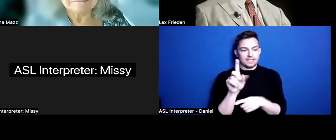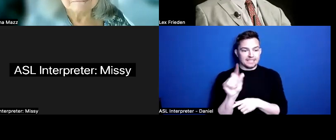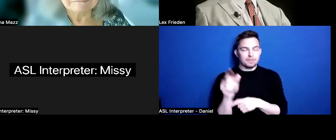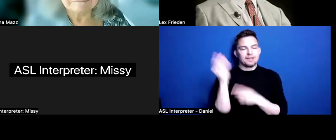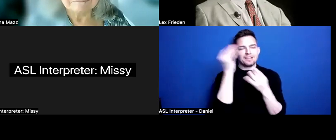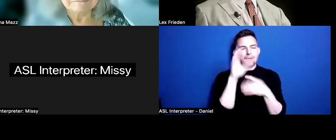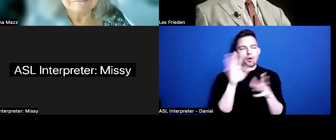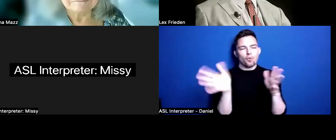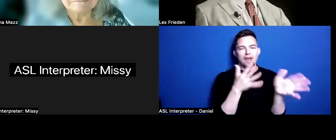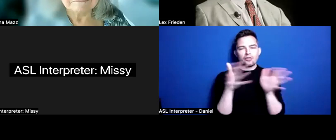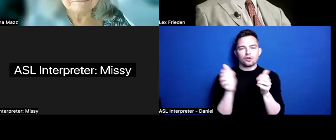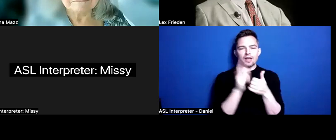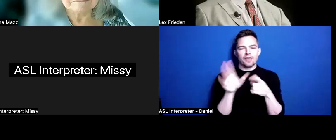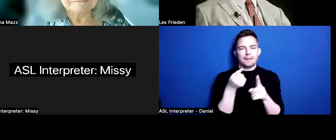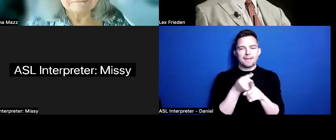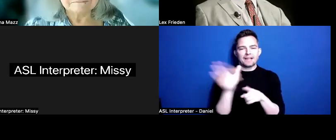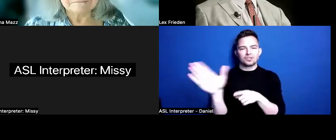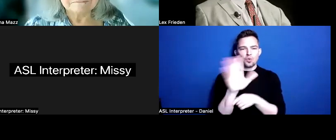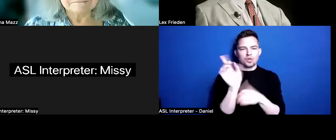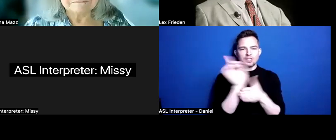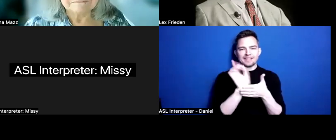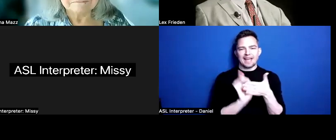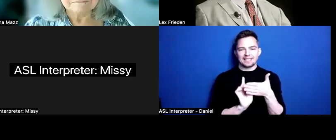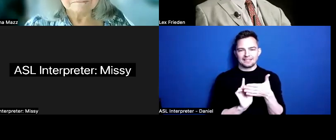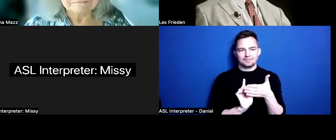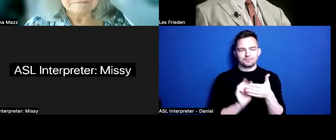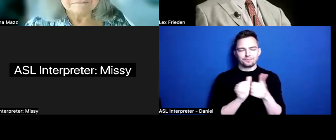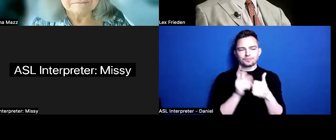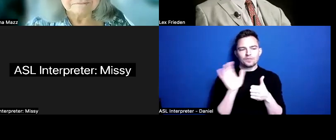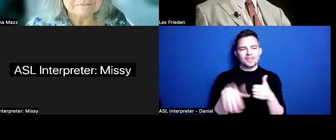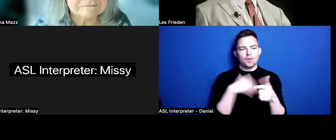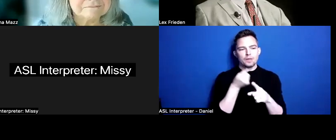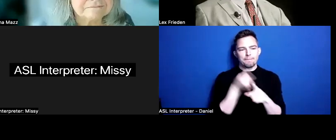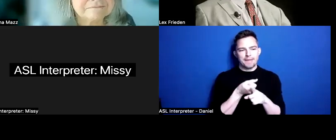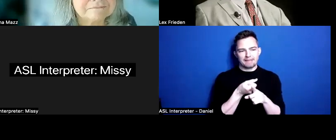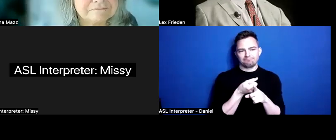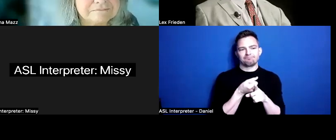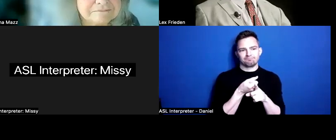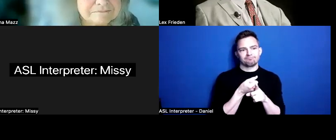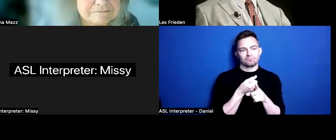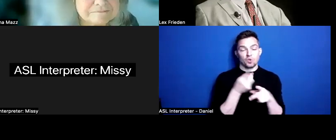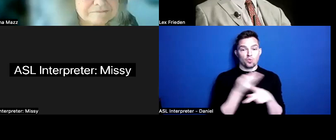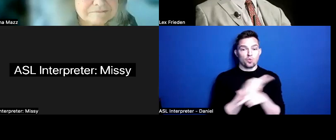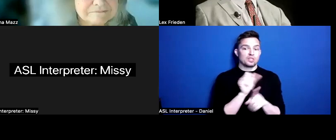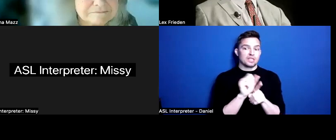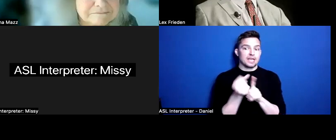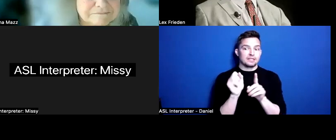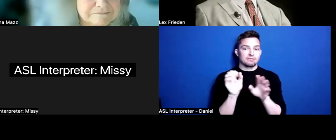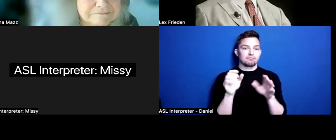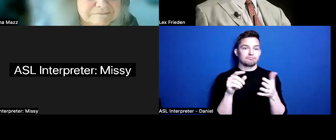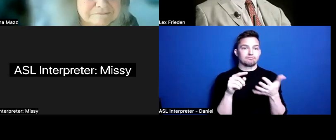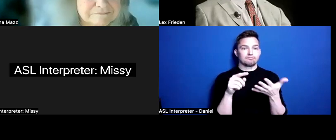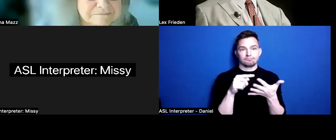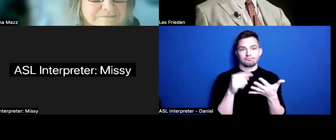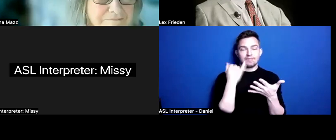weather impacts your design and how it's going to impact, you know, in the worst case scenario of the person who doesn't